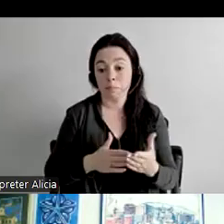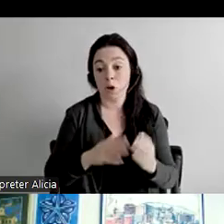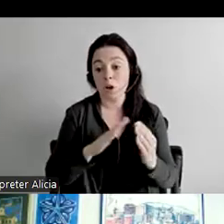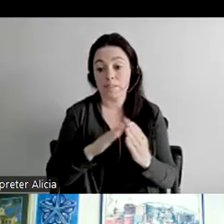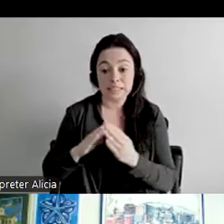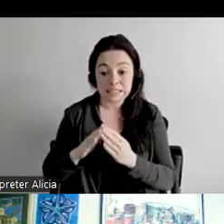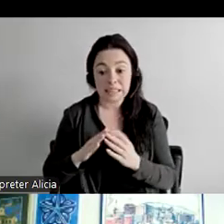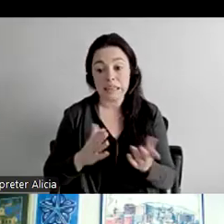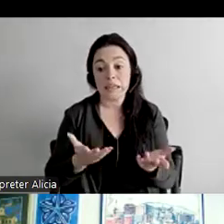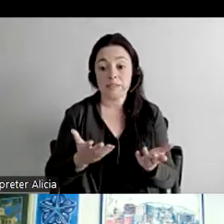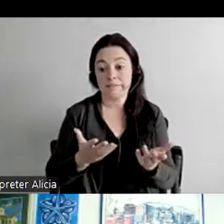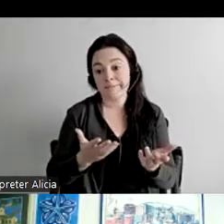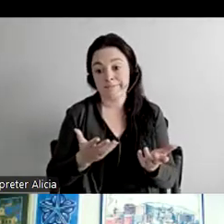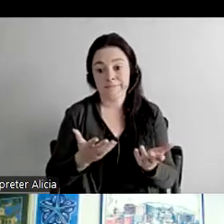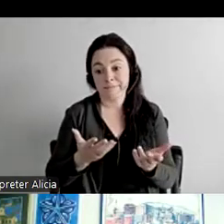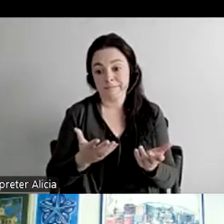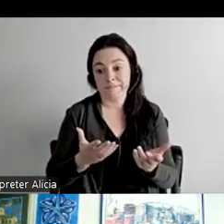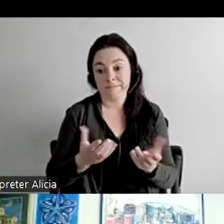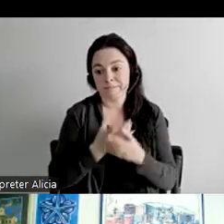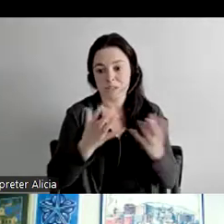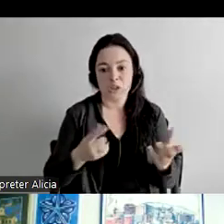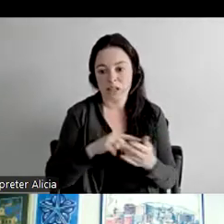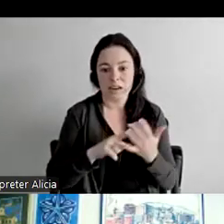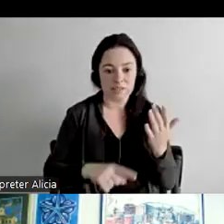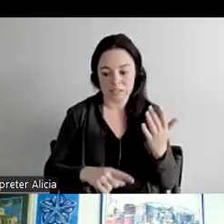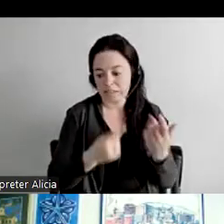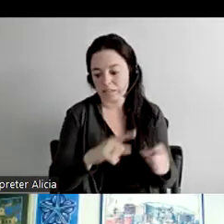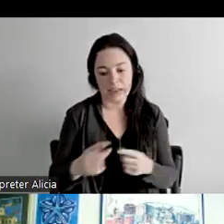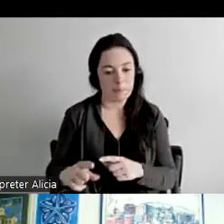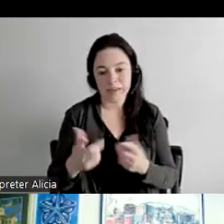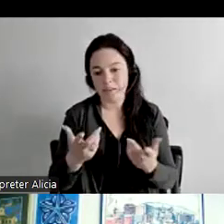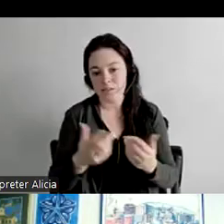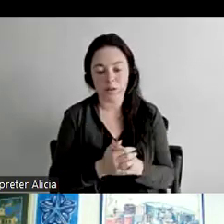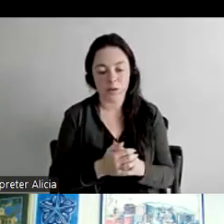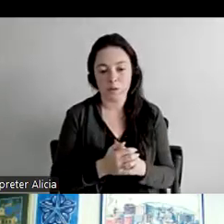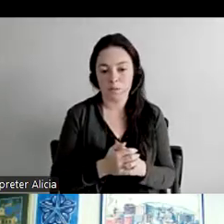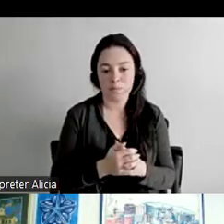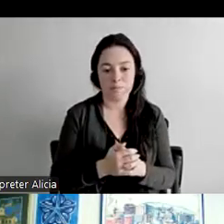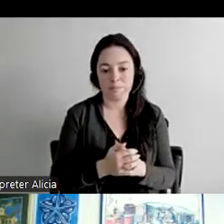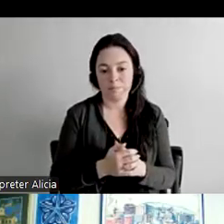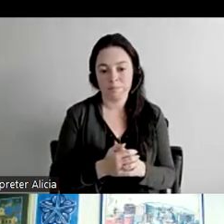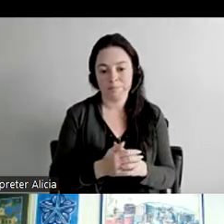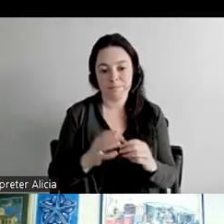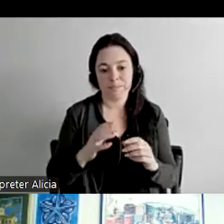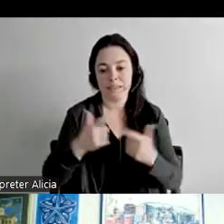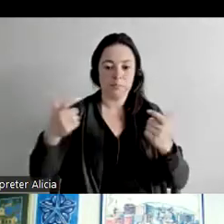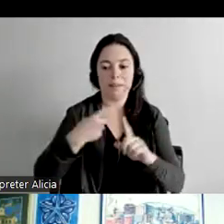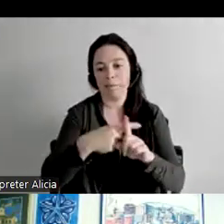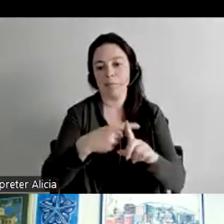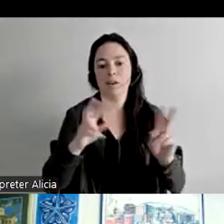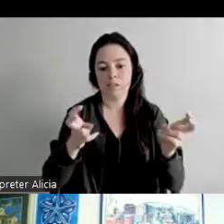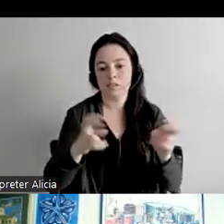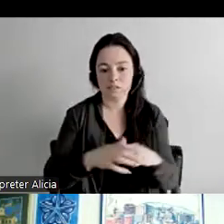isn't a lot of this happening. And so I think that's a big plus, I think, to something that